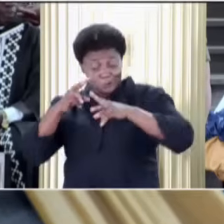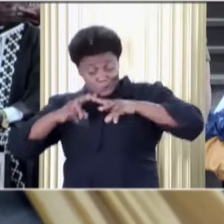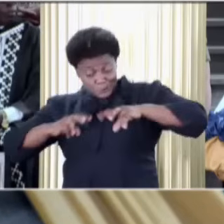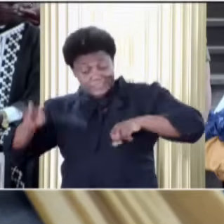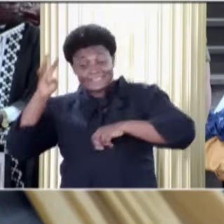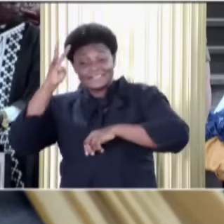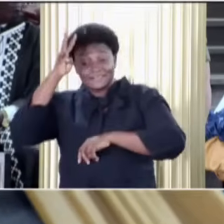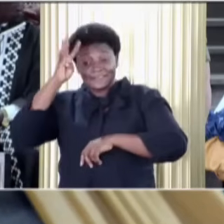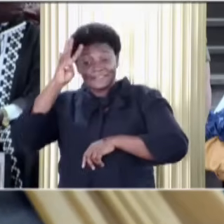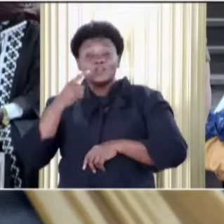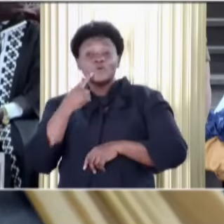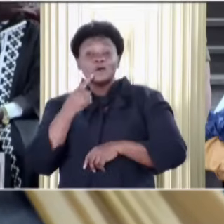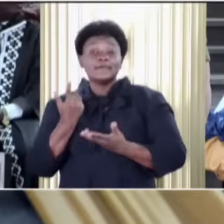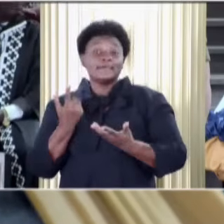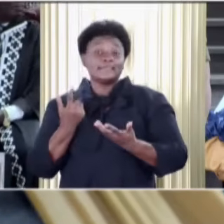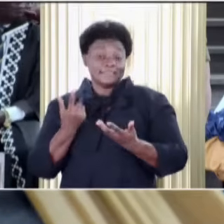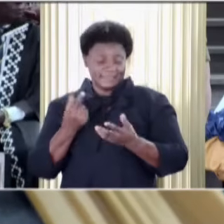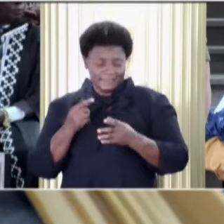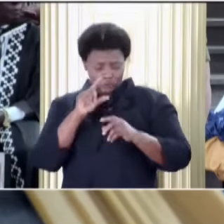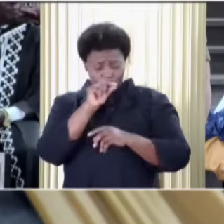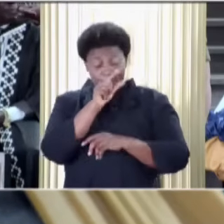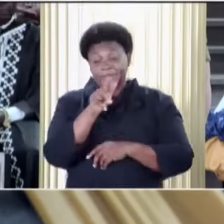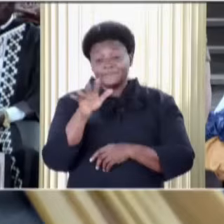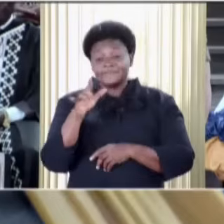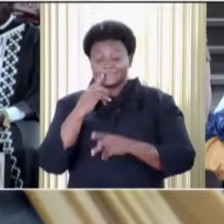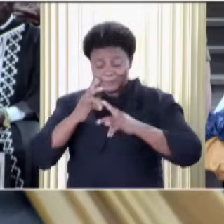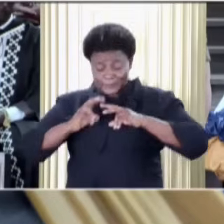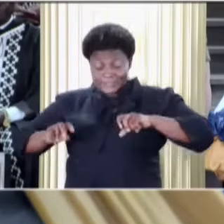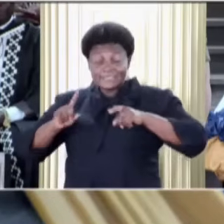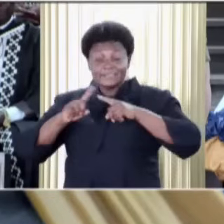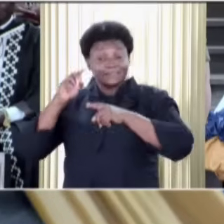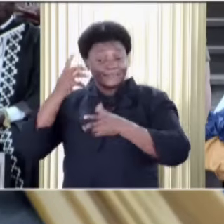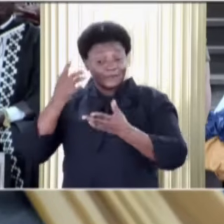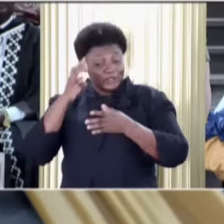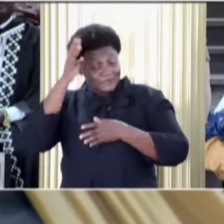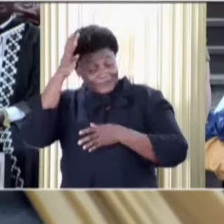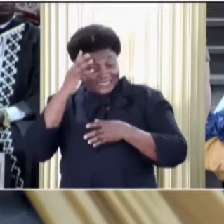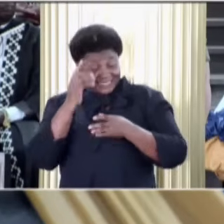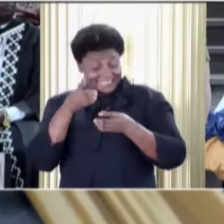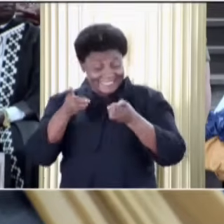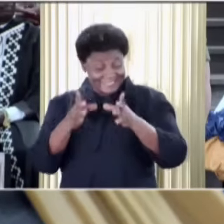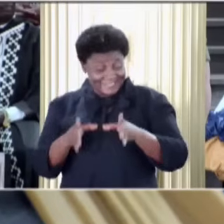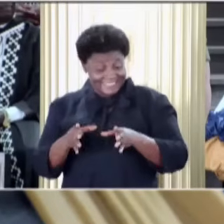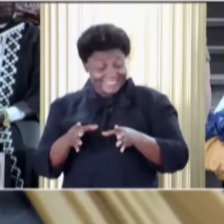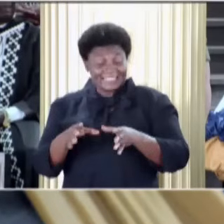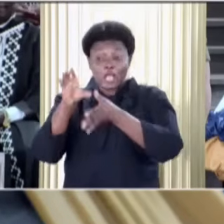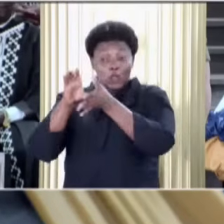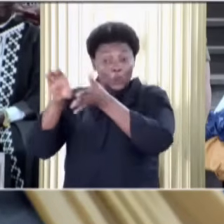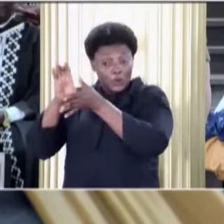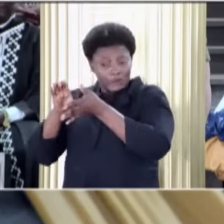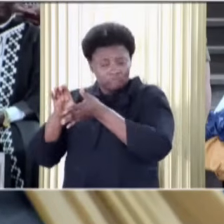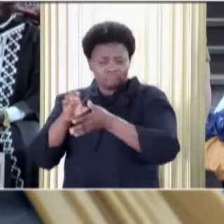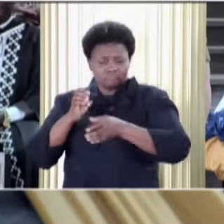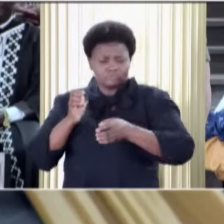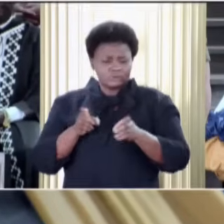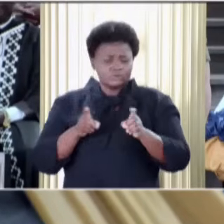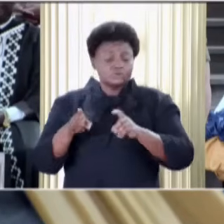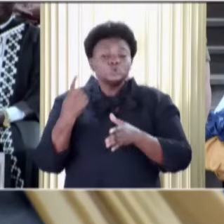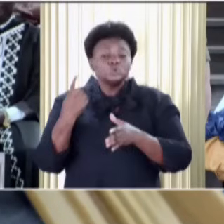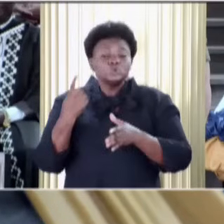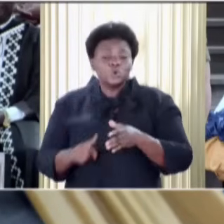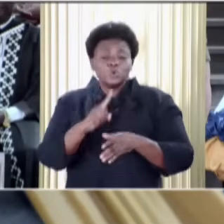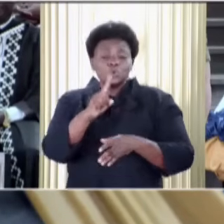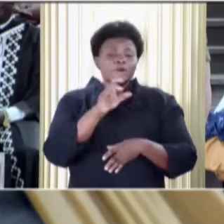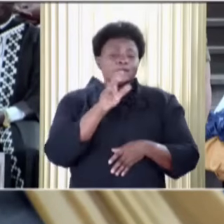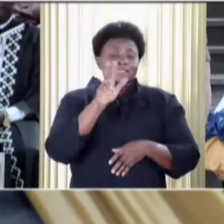In 2025, the Research and Innovation Directorate and our colleges executed